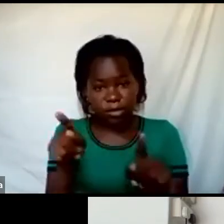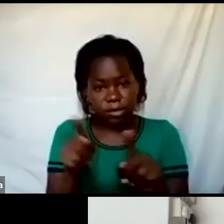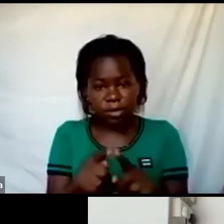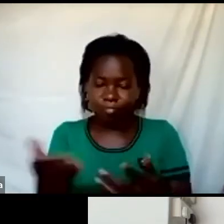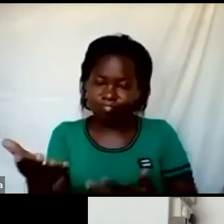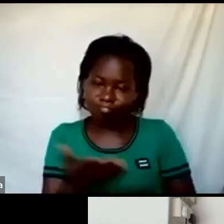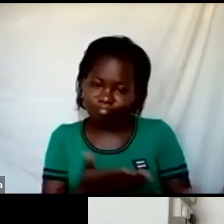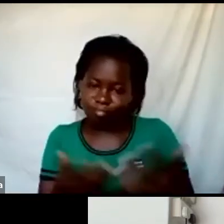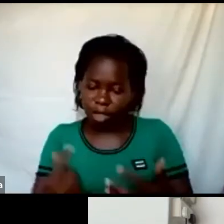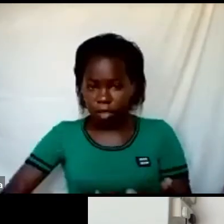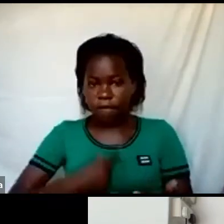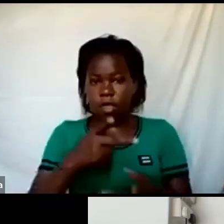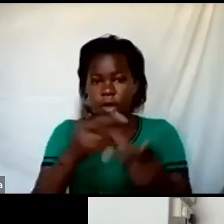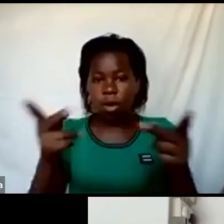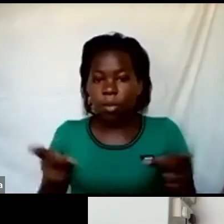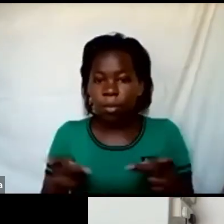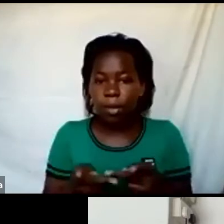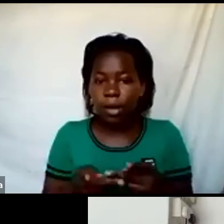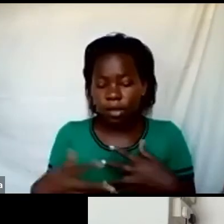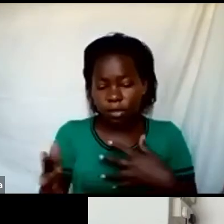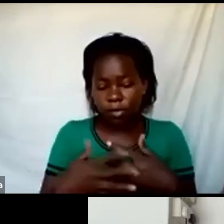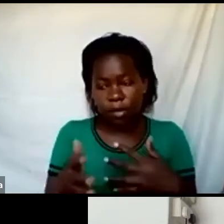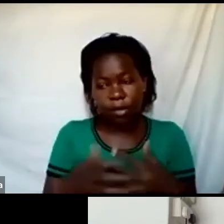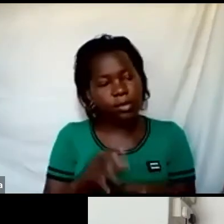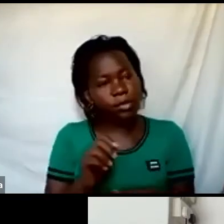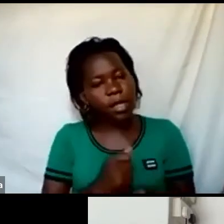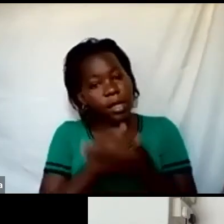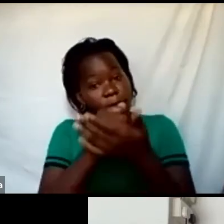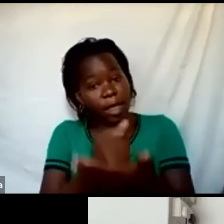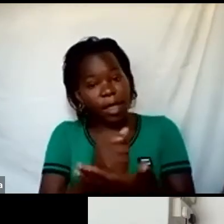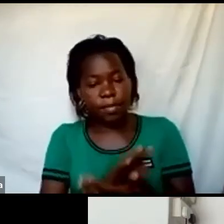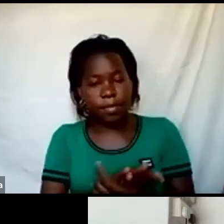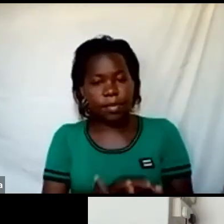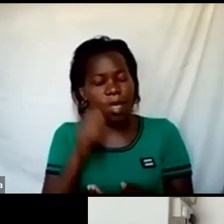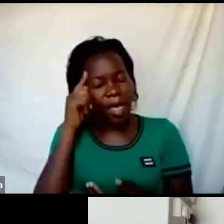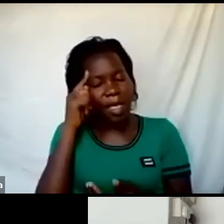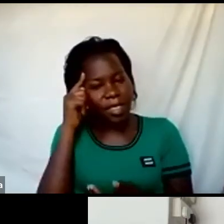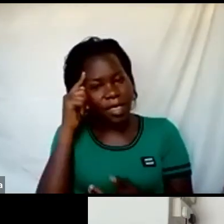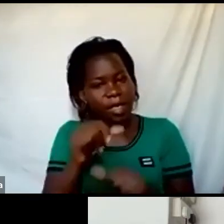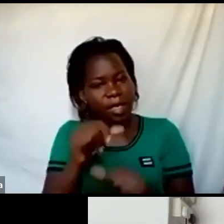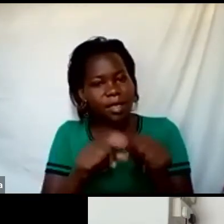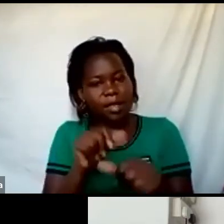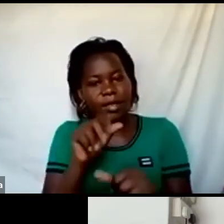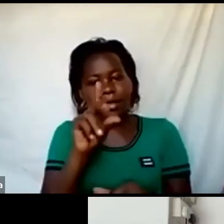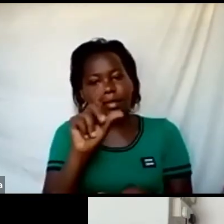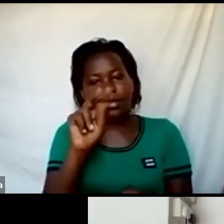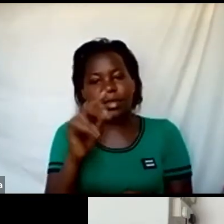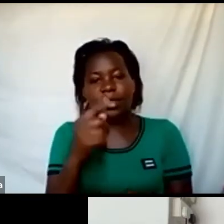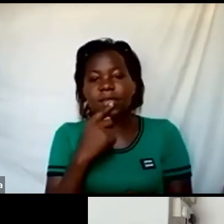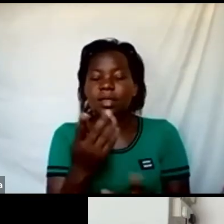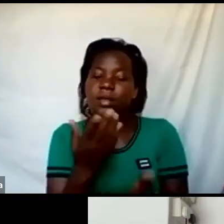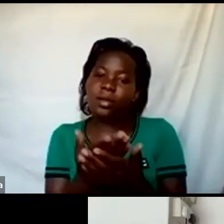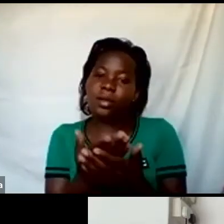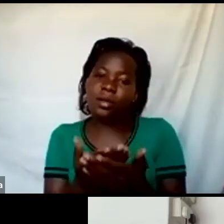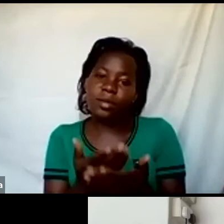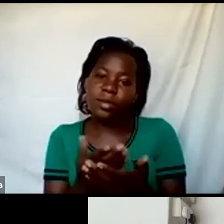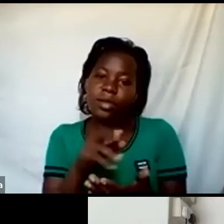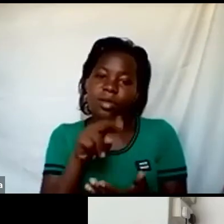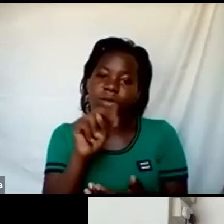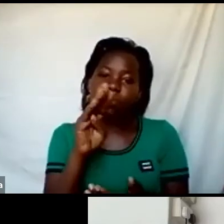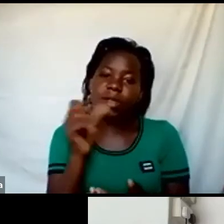site of manufacturing and they will assist you. So I think like Daniel has recommended, please don't make UNBS a